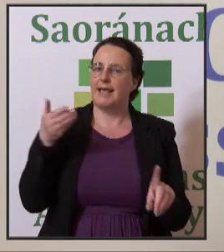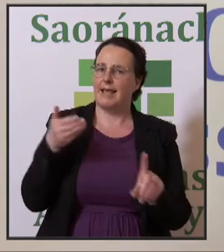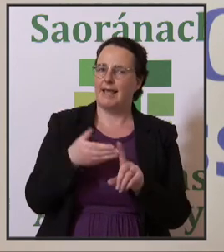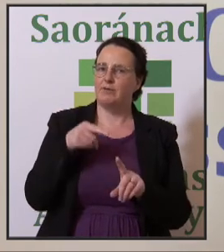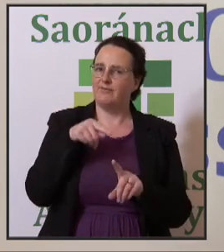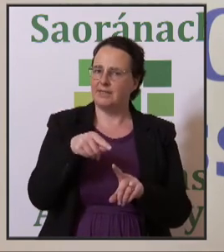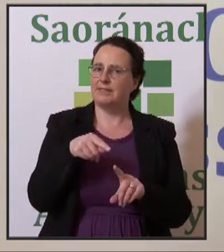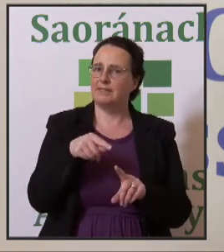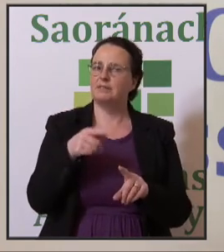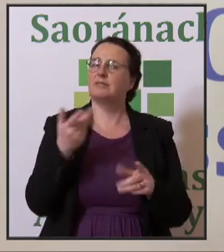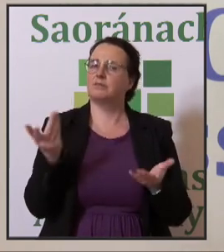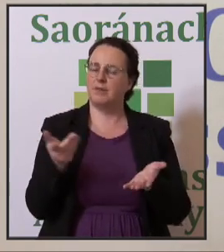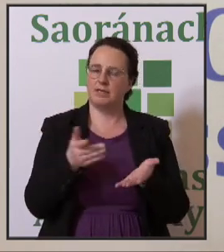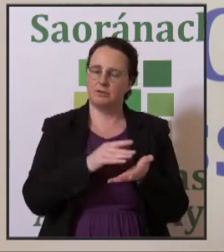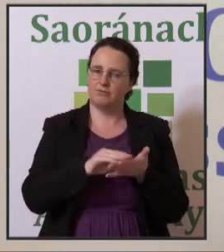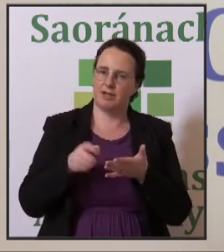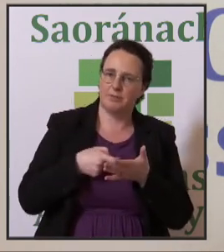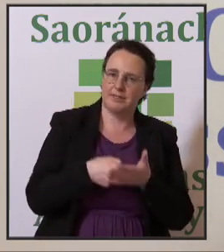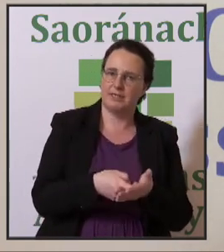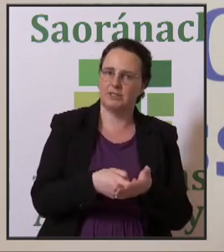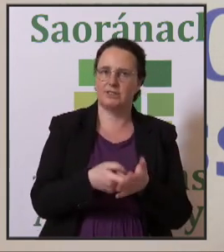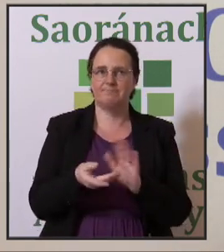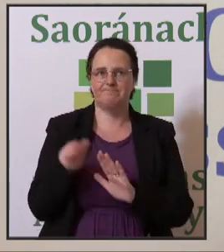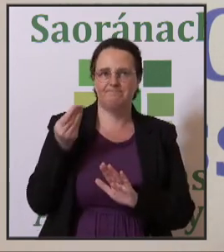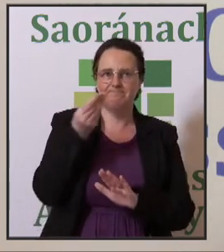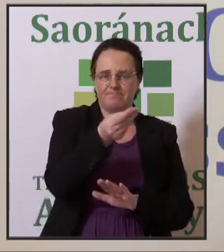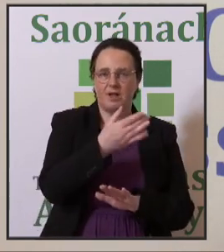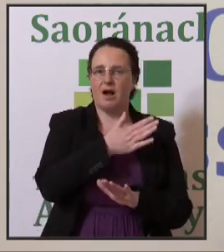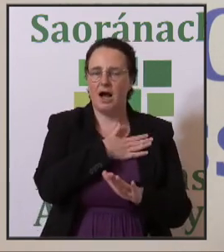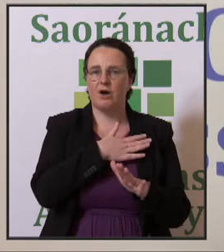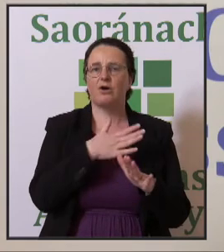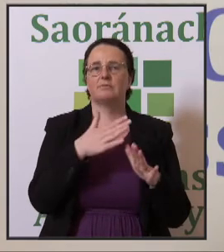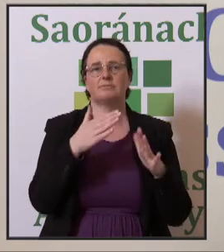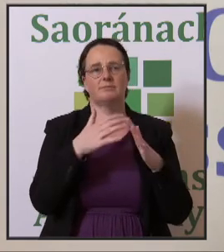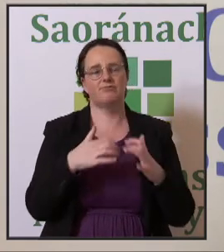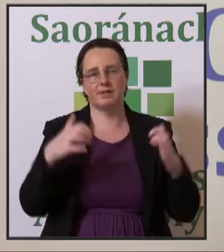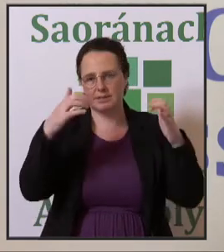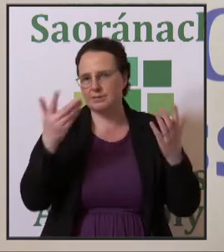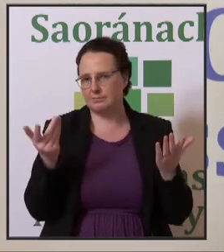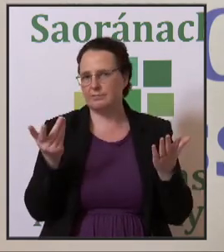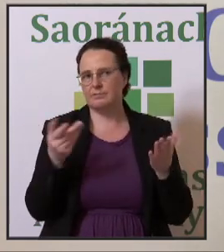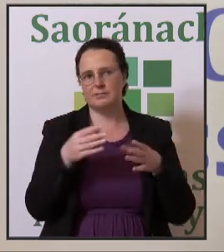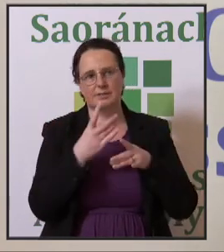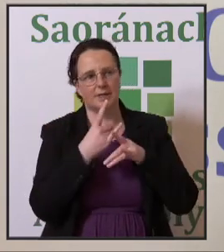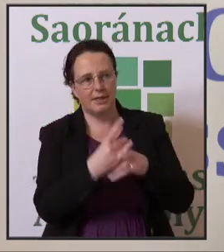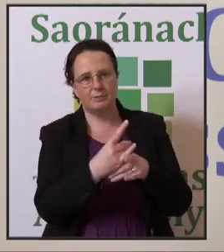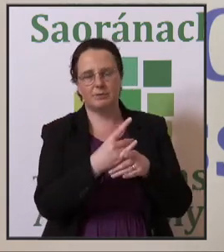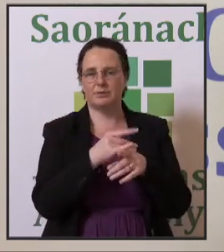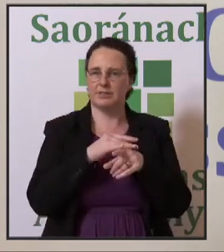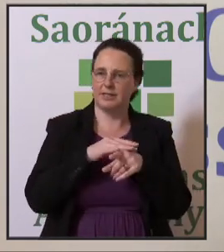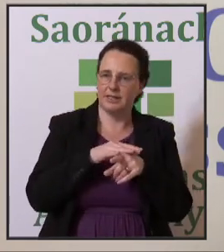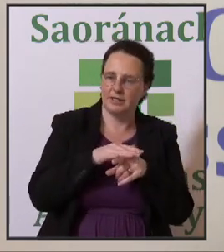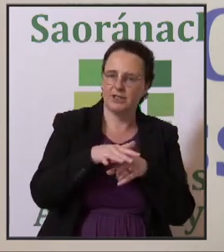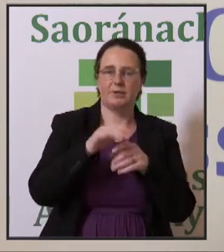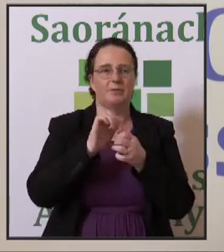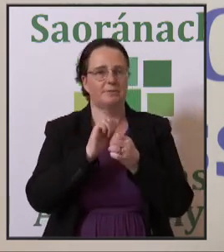recommendations to the houses of our Oireachtas that will have the potential to shape the direction of the city and county of Dublin for generations